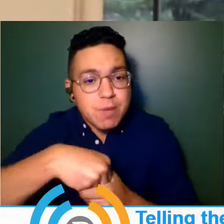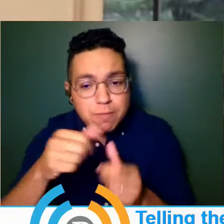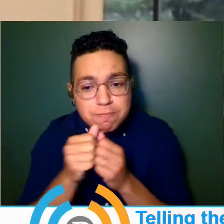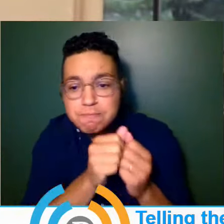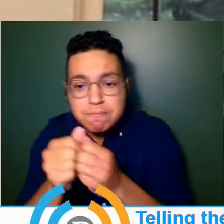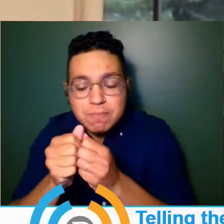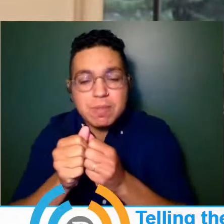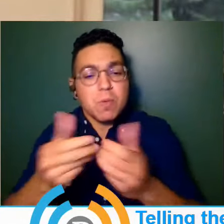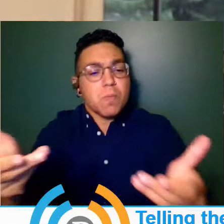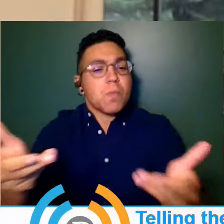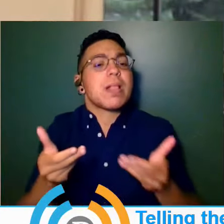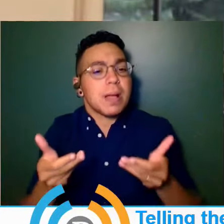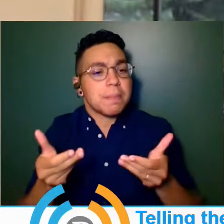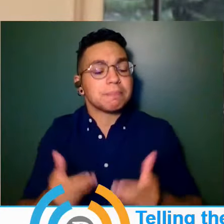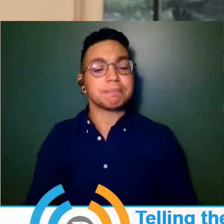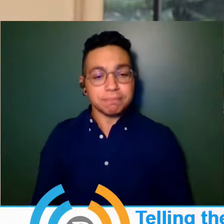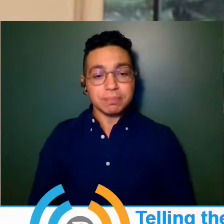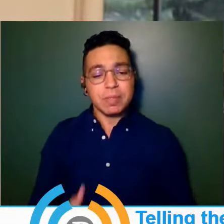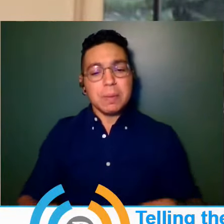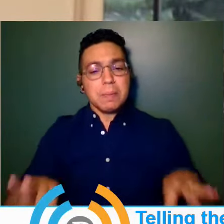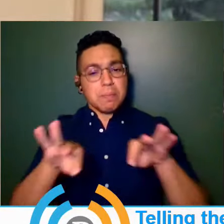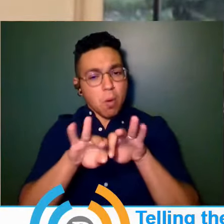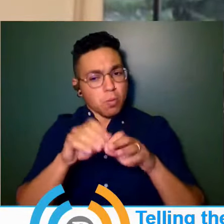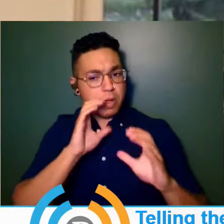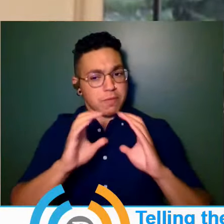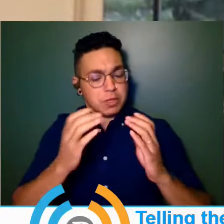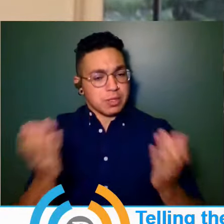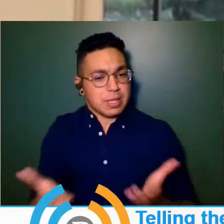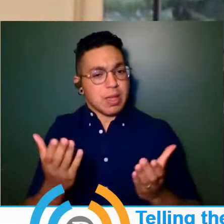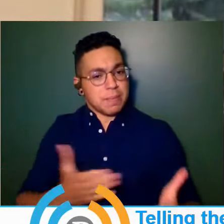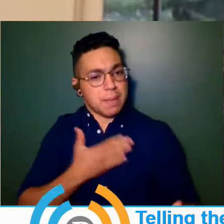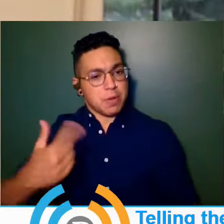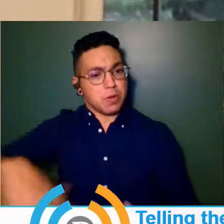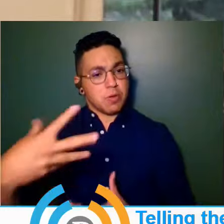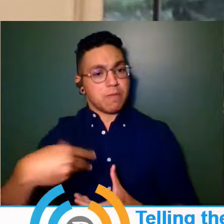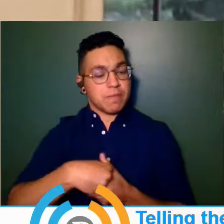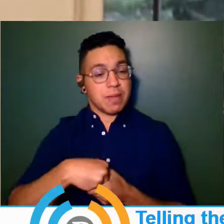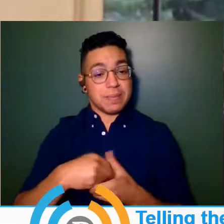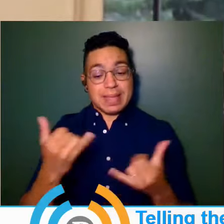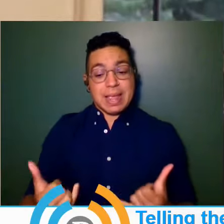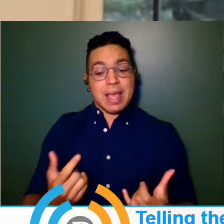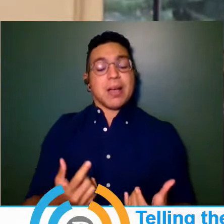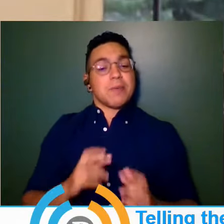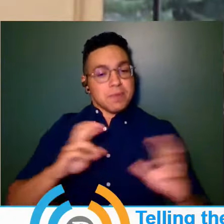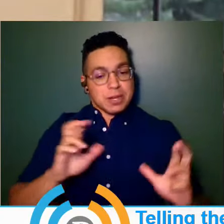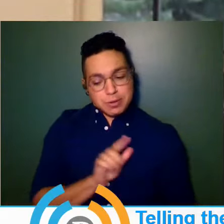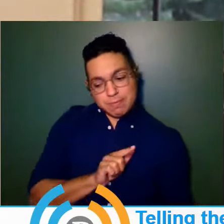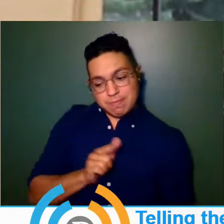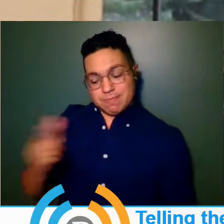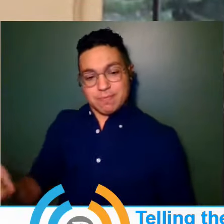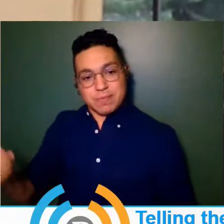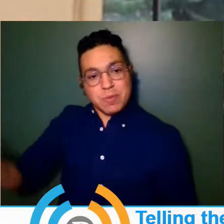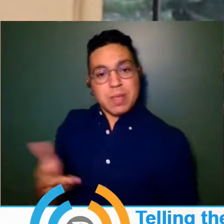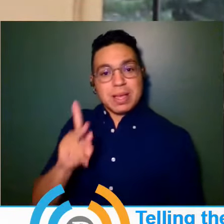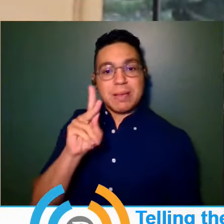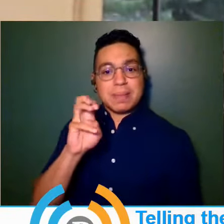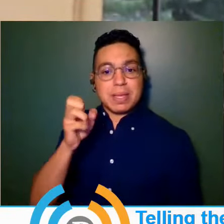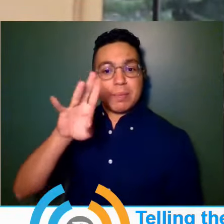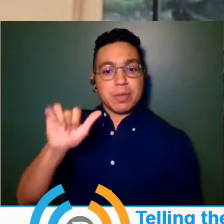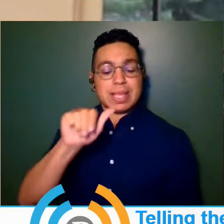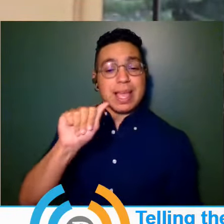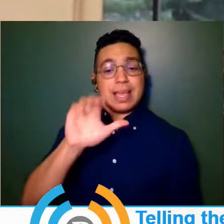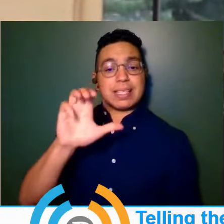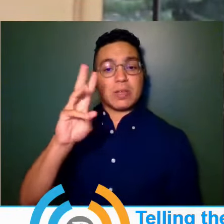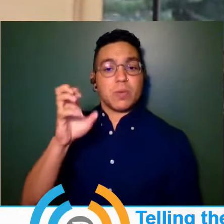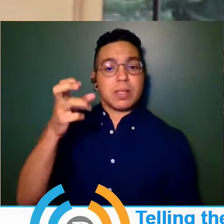critical conversation. With that, it is my pleasure to get out of the way and welcome Kimberly A.C. Wilson, the Communications Director at